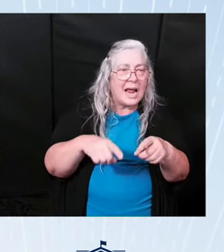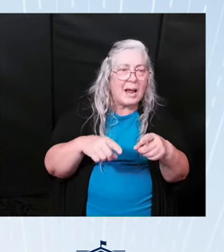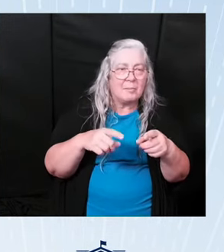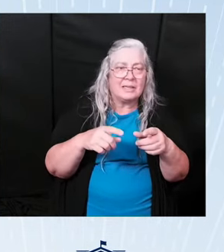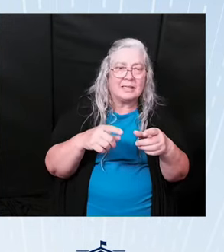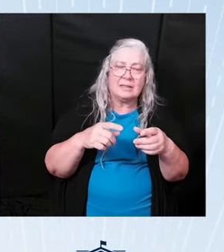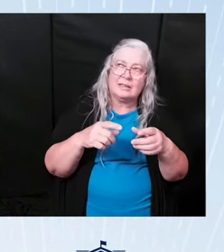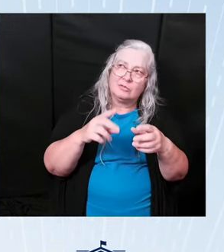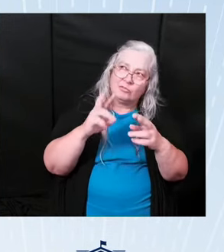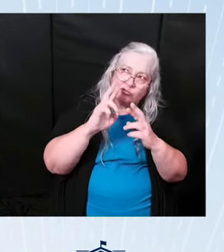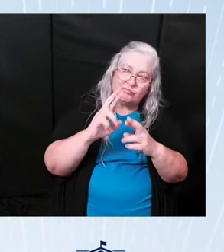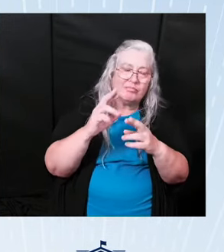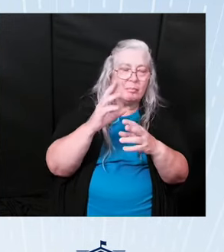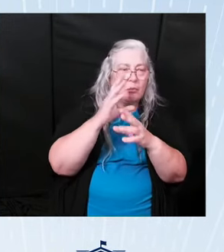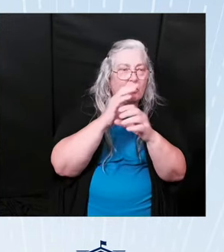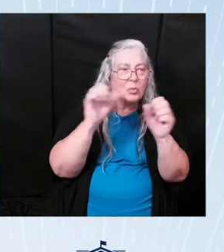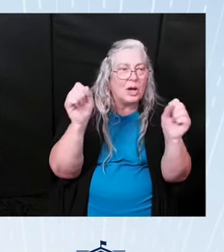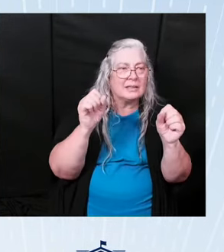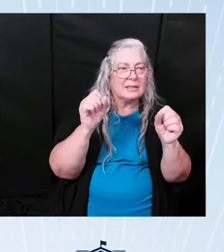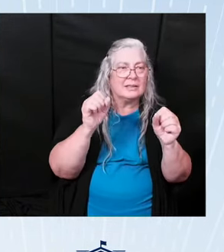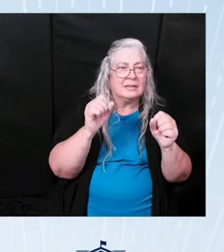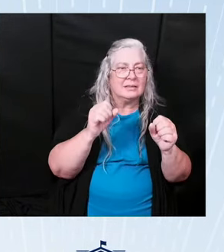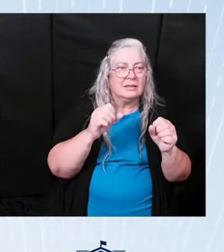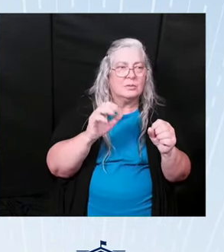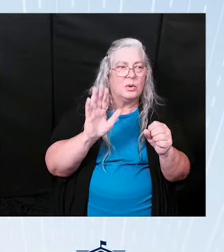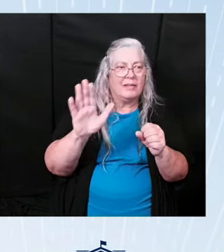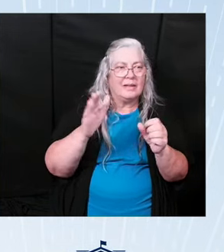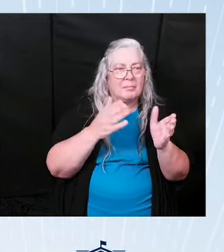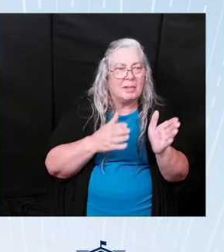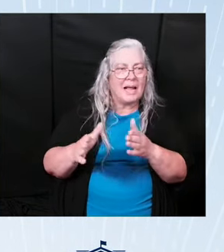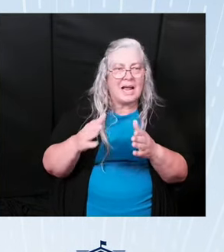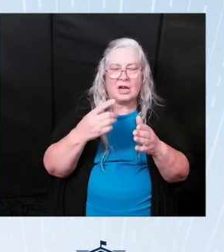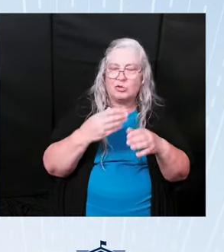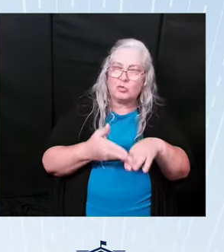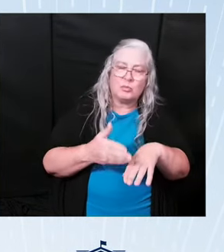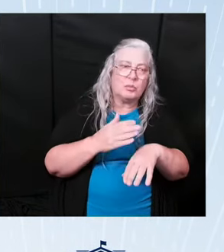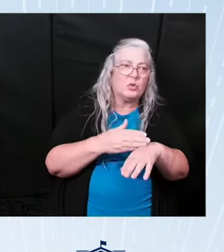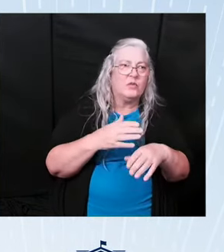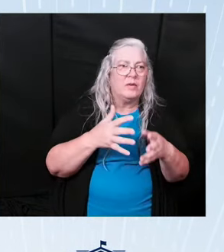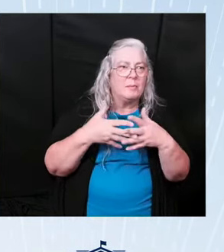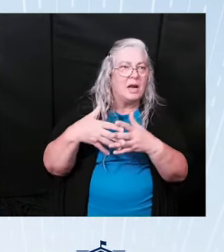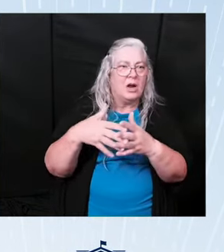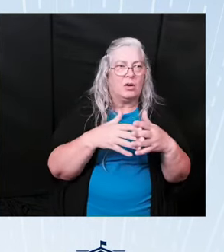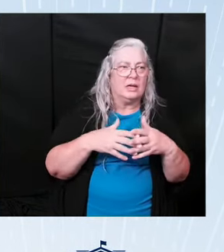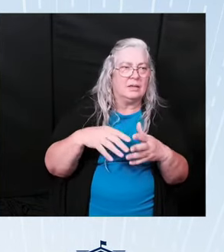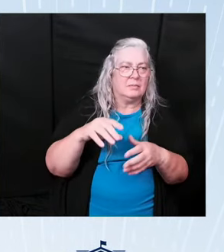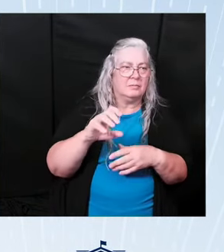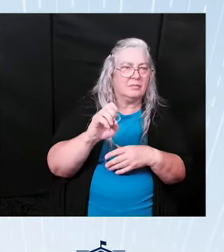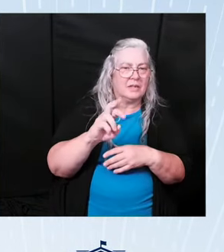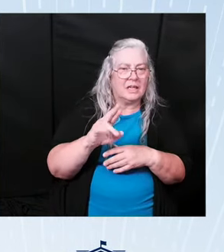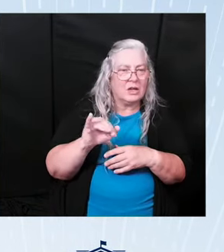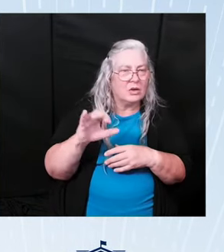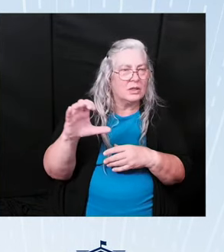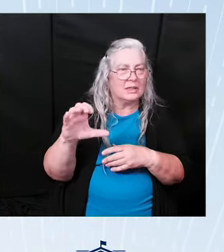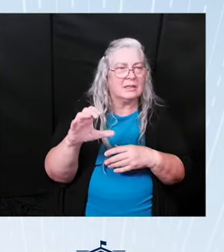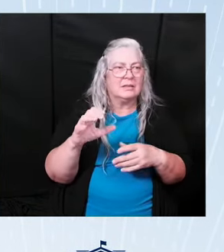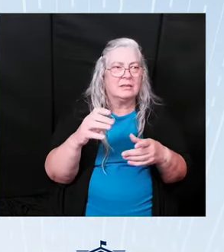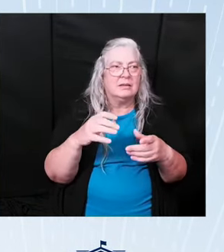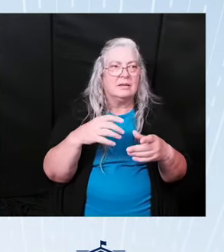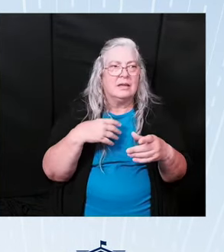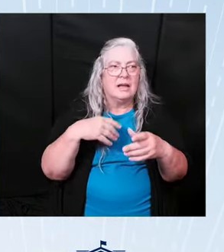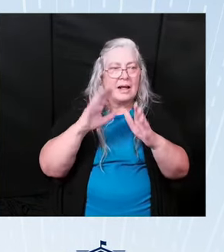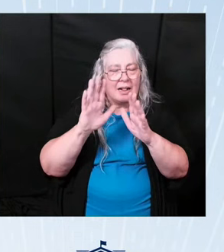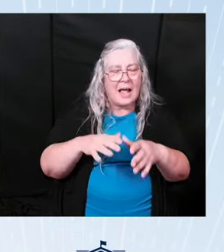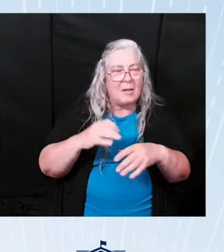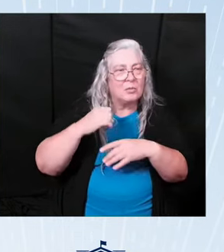you know, I am from South Louisiana. This year marks 18 years since Hurricane Katrina ravaged our coast